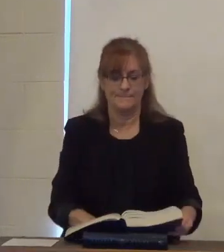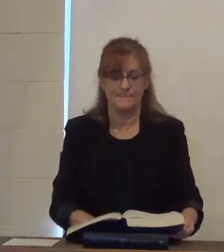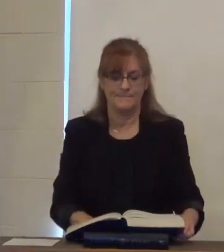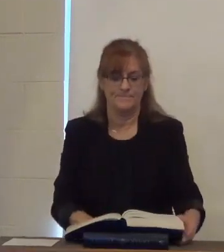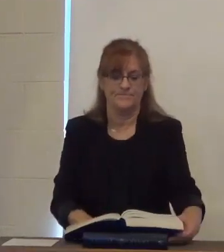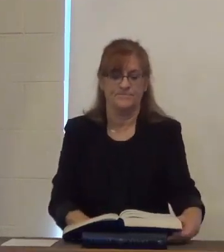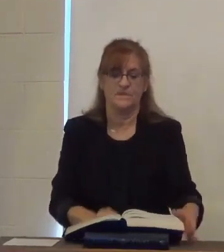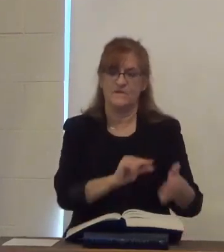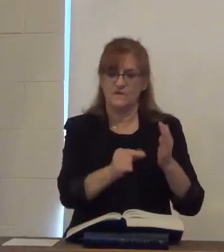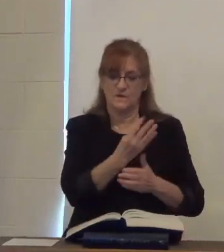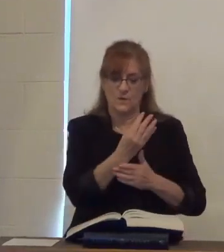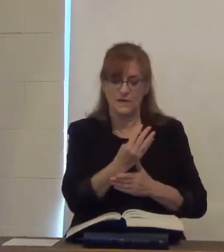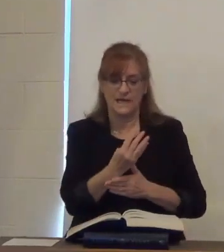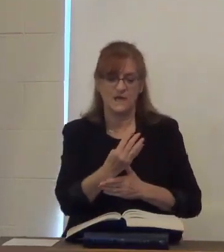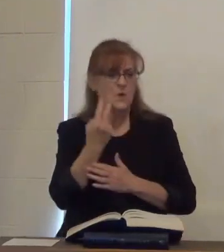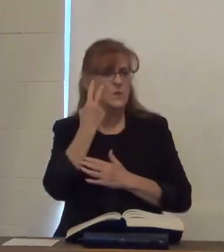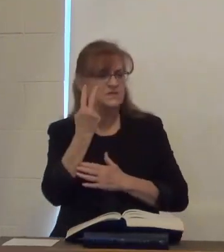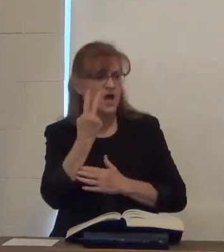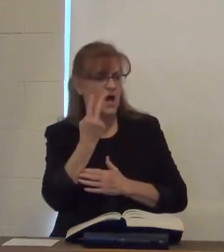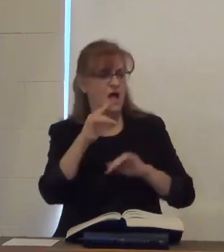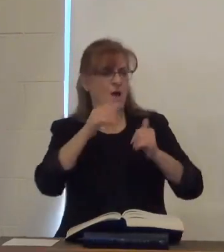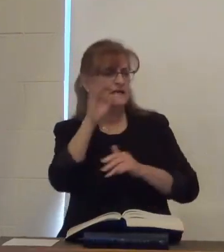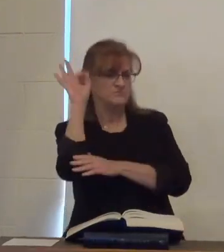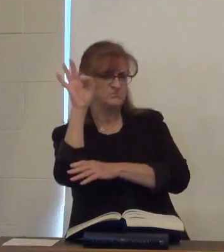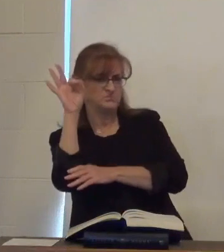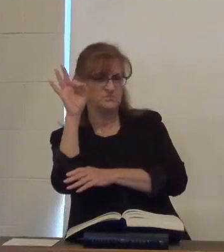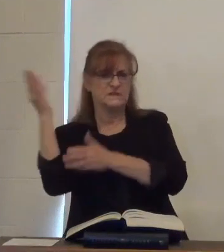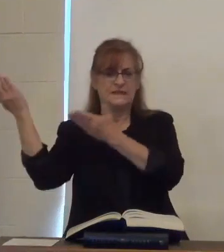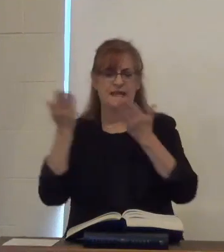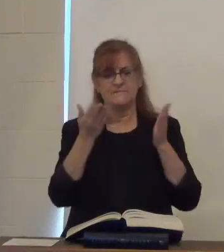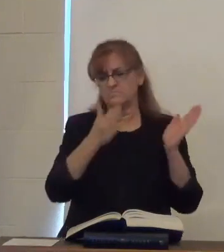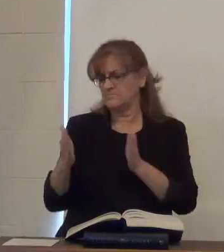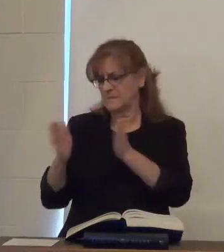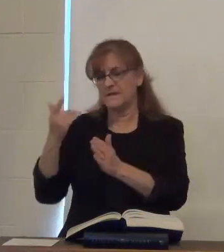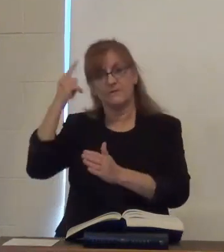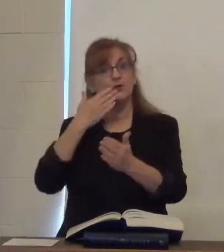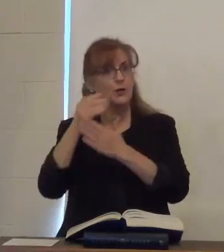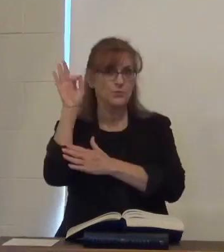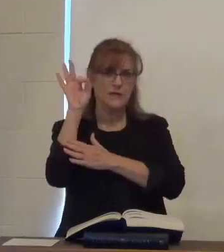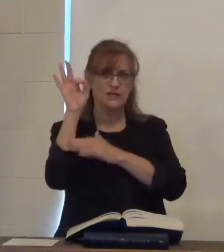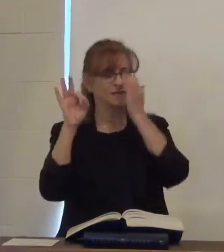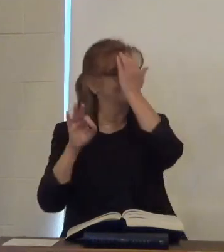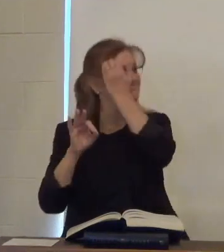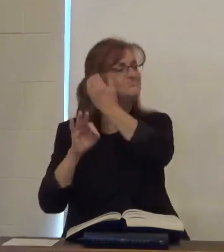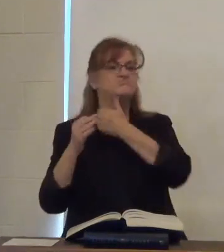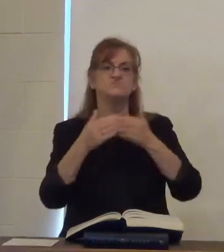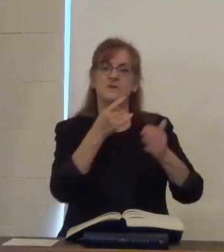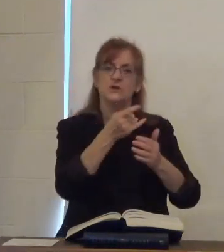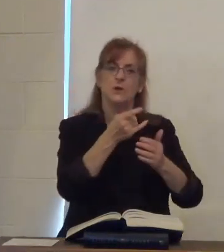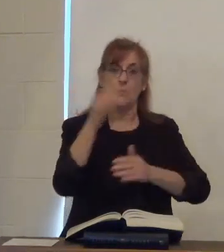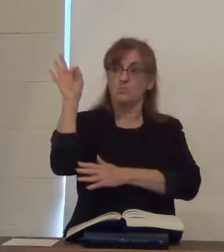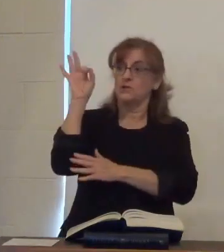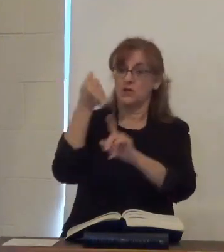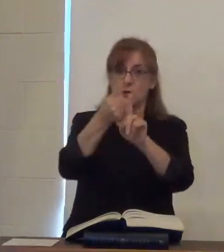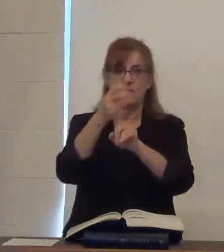chapter, and we saw how the elements of that sermon provided a template for good preaching. Whether you are delivering a sermon